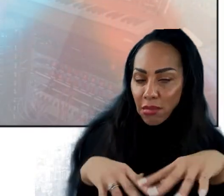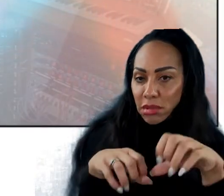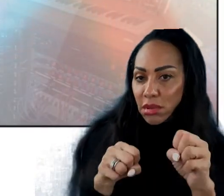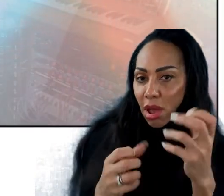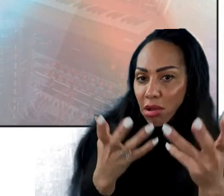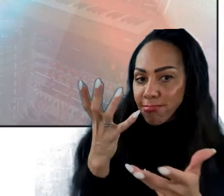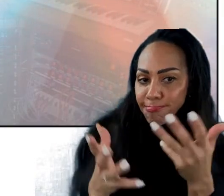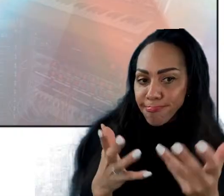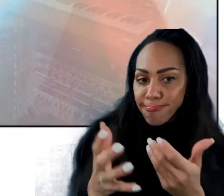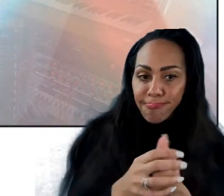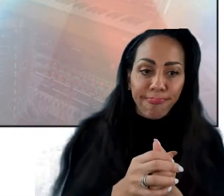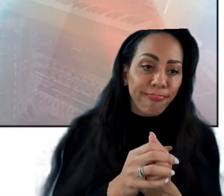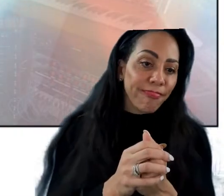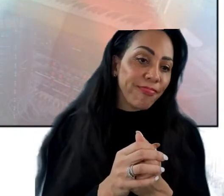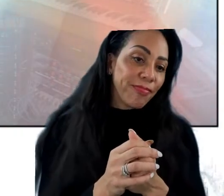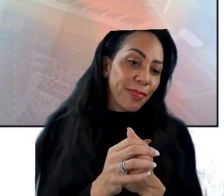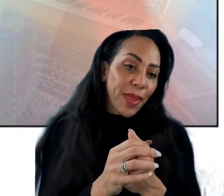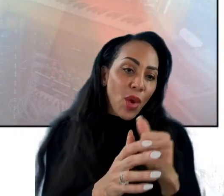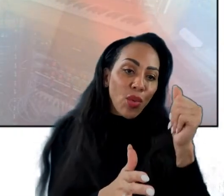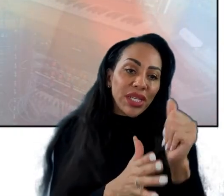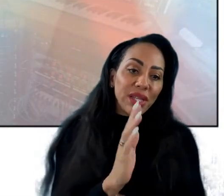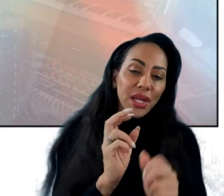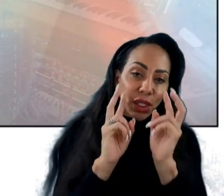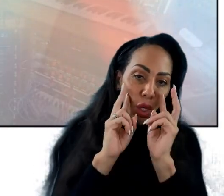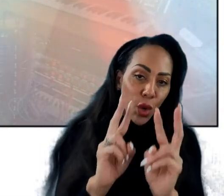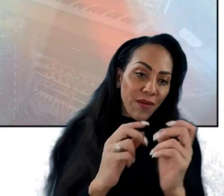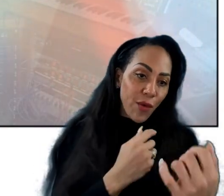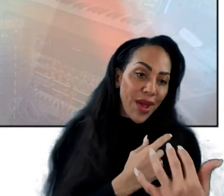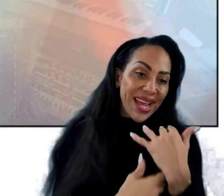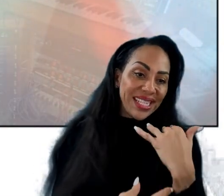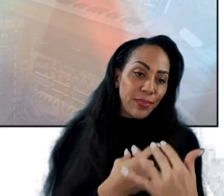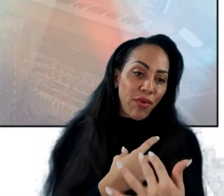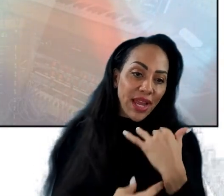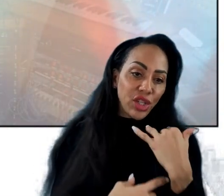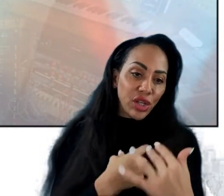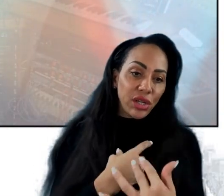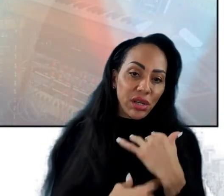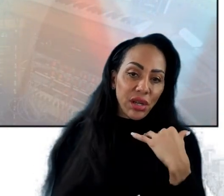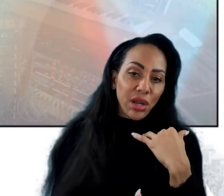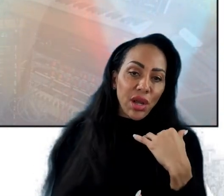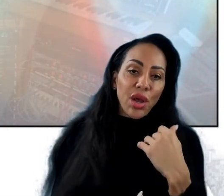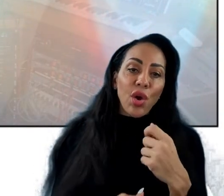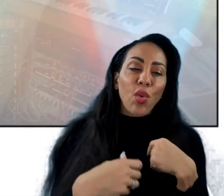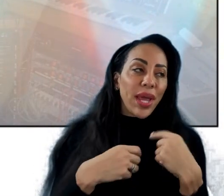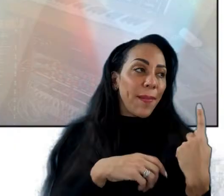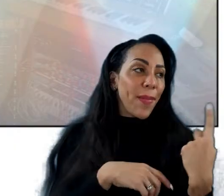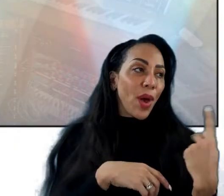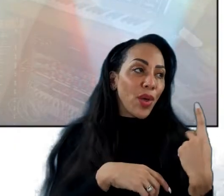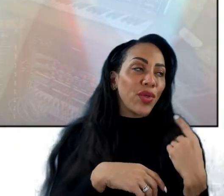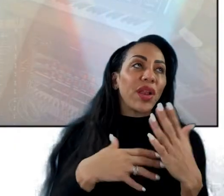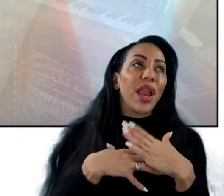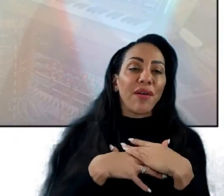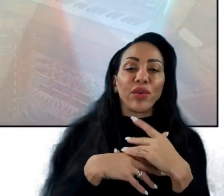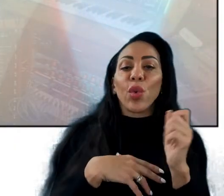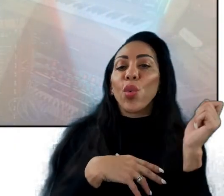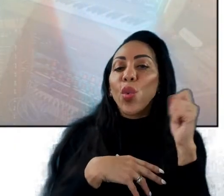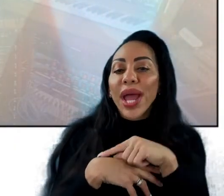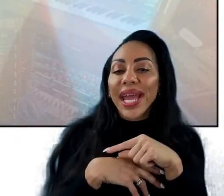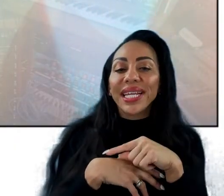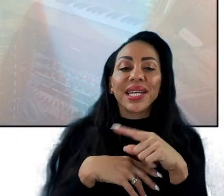So we started to look for inspiration. And one thing we kept coming back to was the common love for weird and wonderful musical